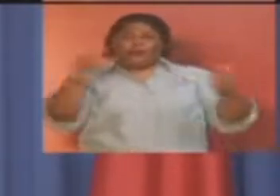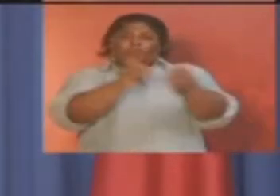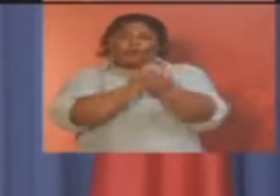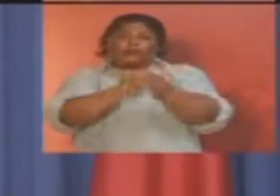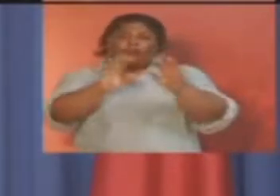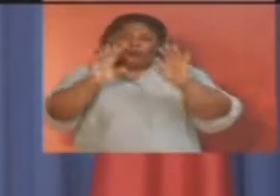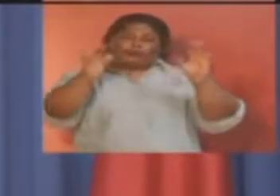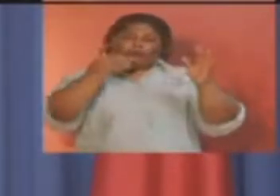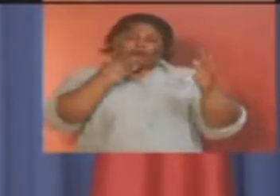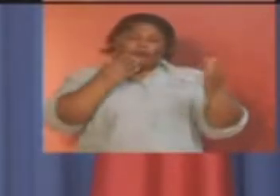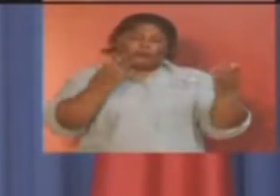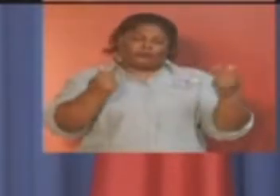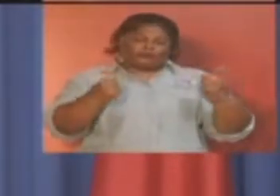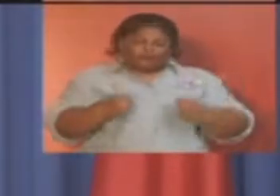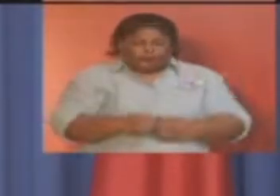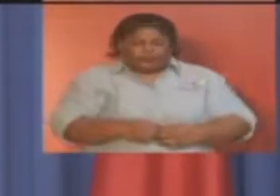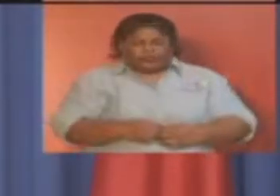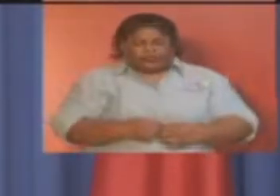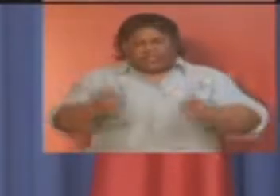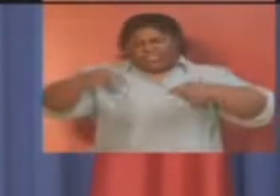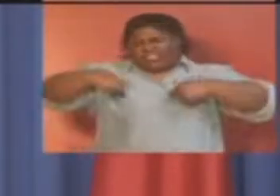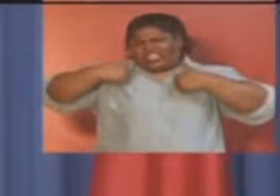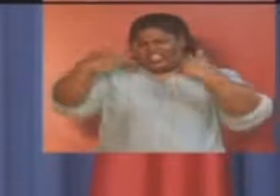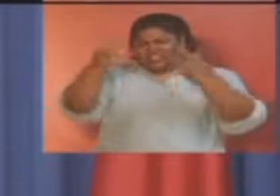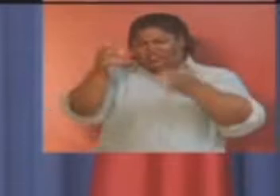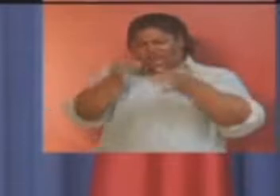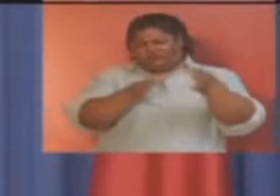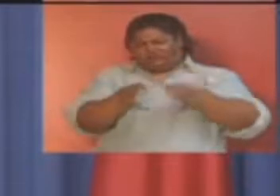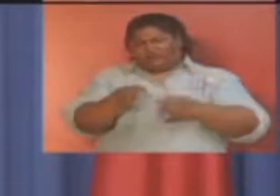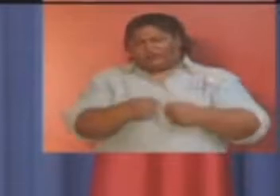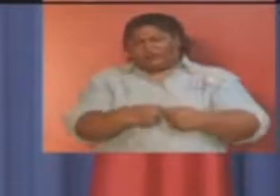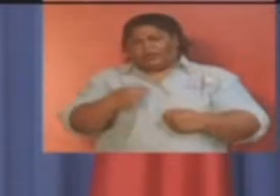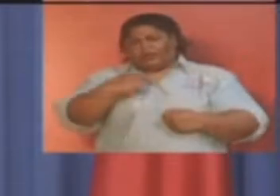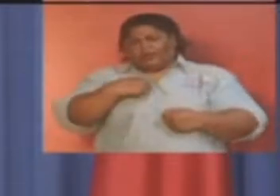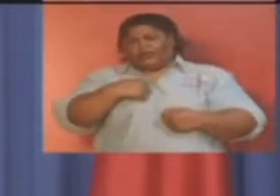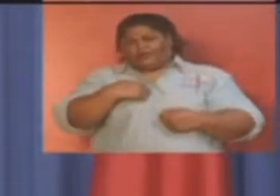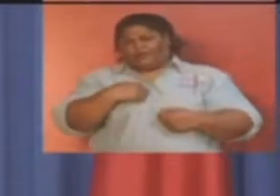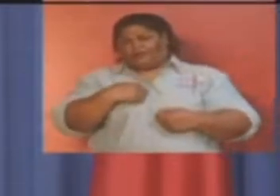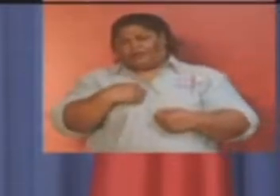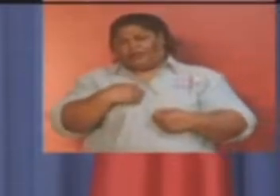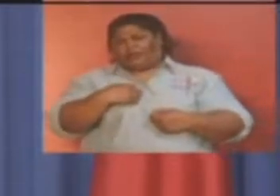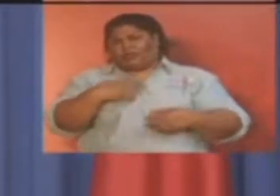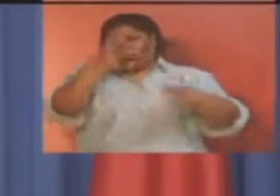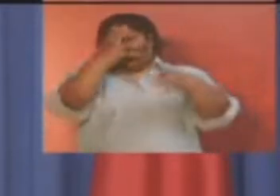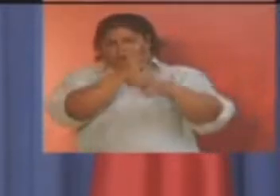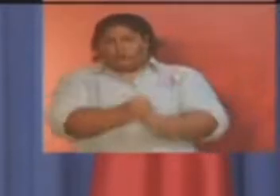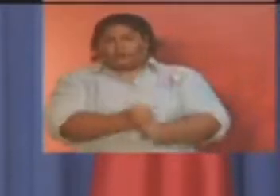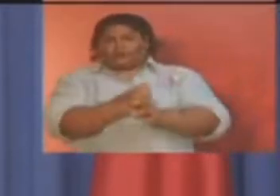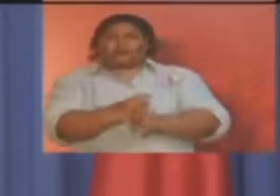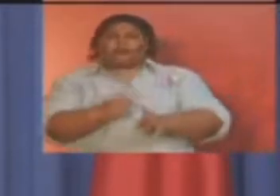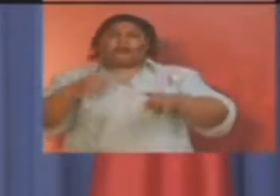if I could try to summarize what has been said, we have been fighting this battle now for over a year.